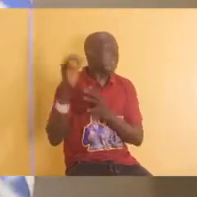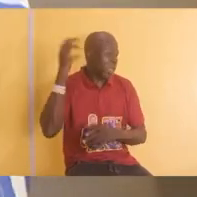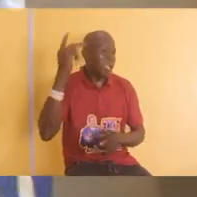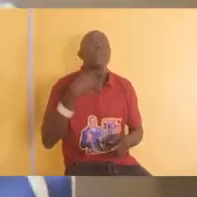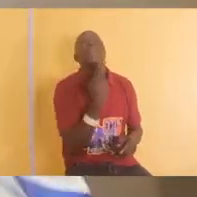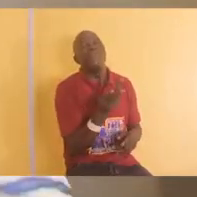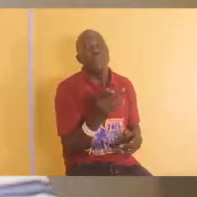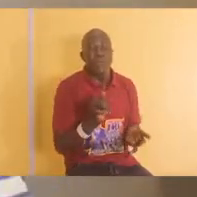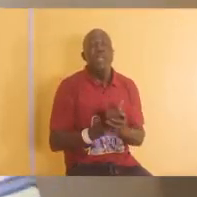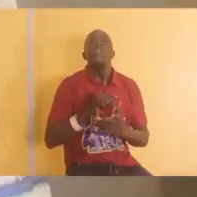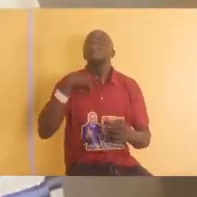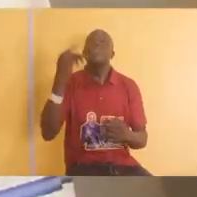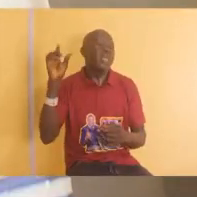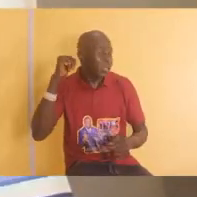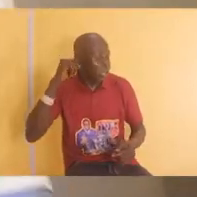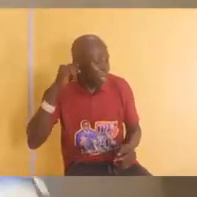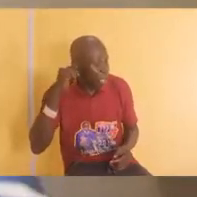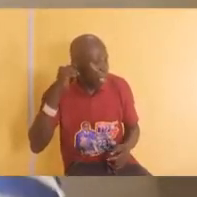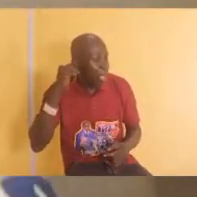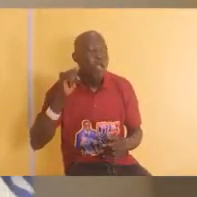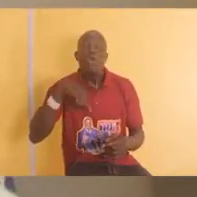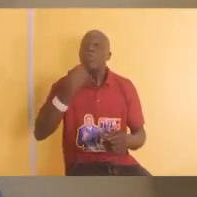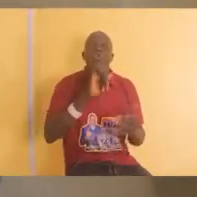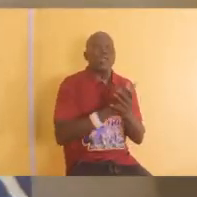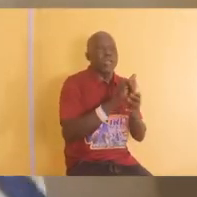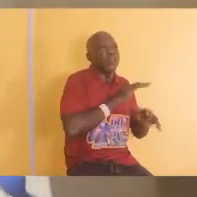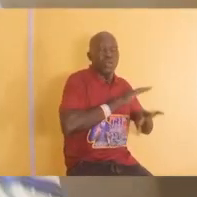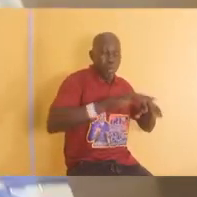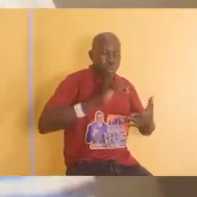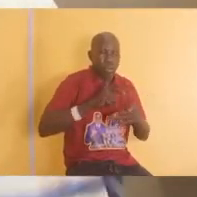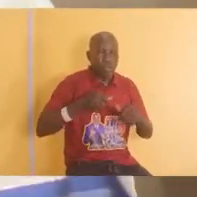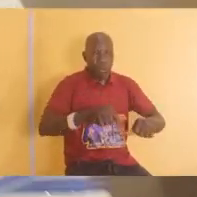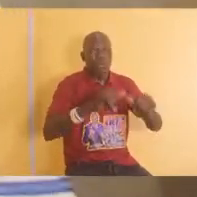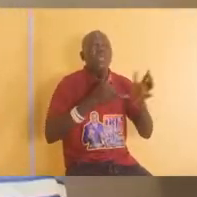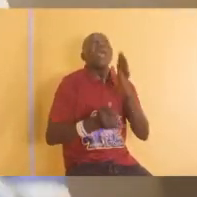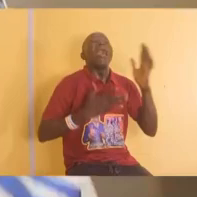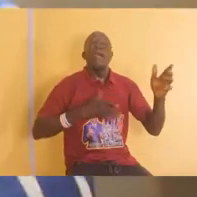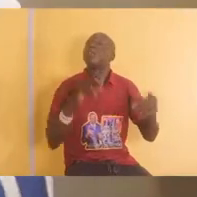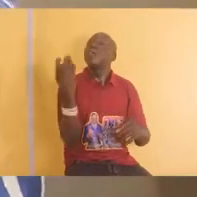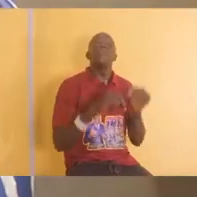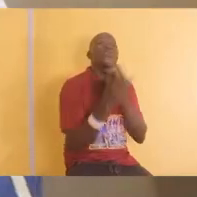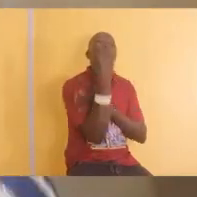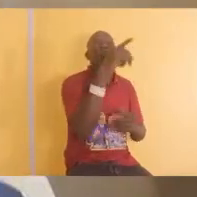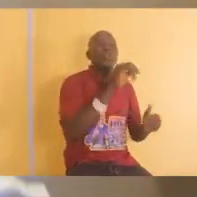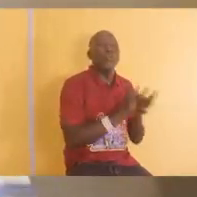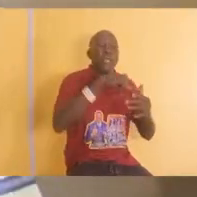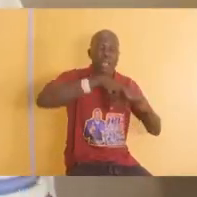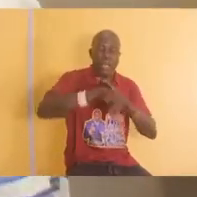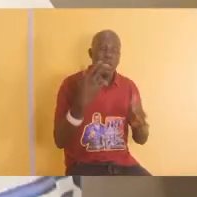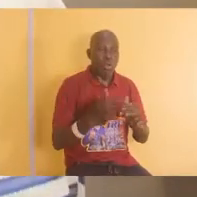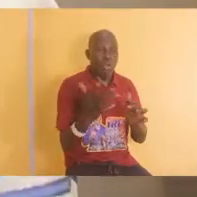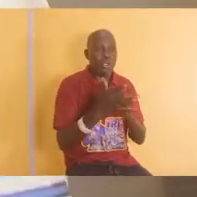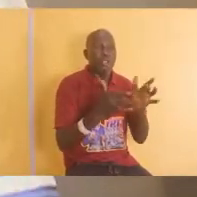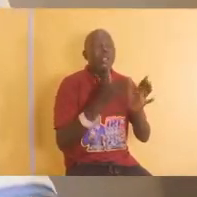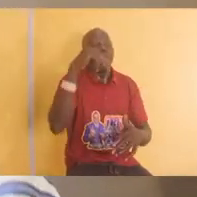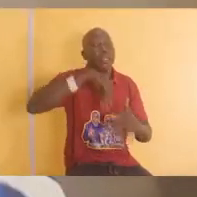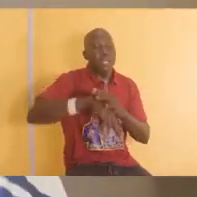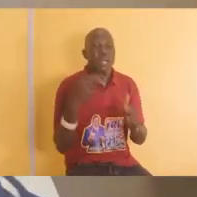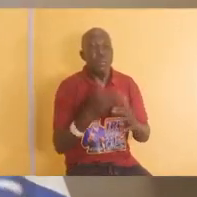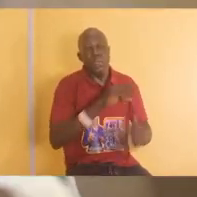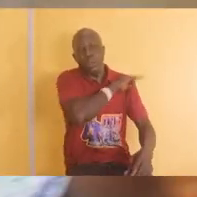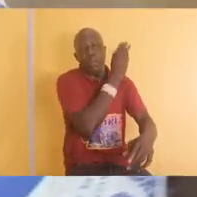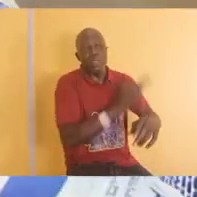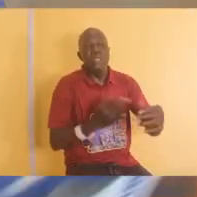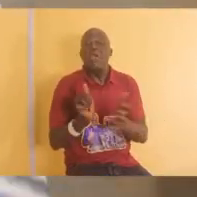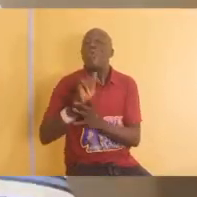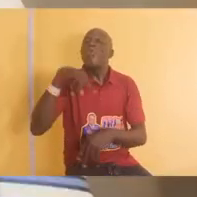Do it. I heard the voice that says to my head, I want to my tele. You would have followed me. You're not supposed to me. In the name of Jesus. In the mighty